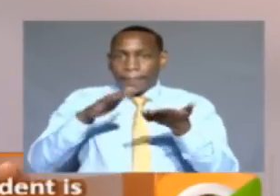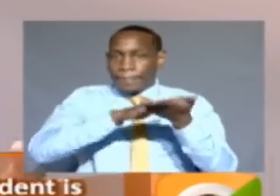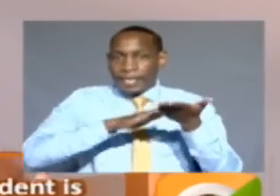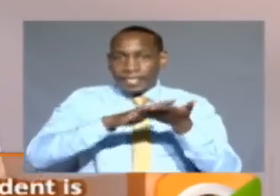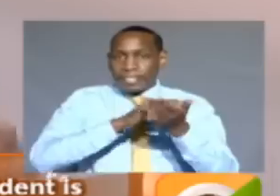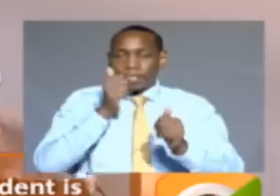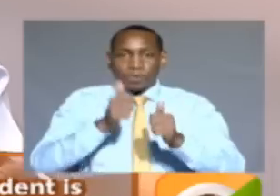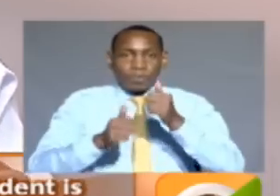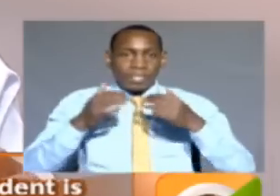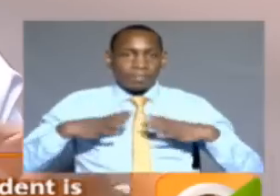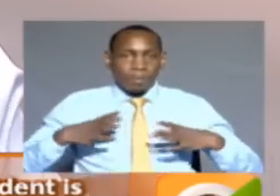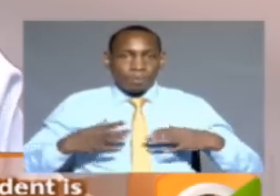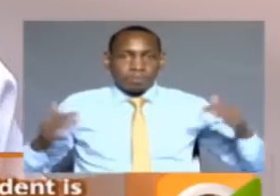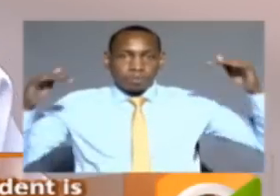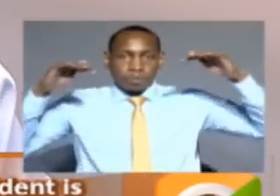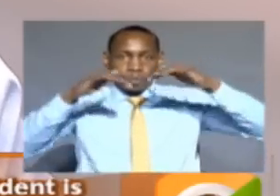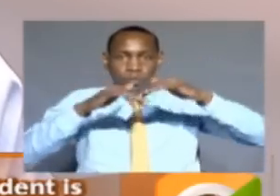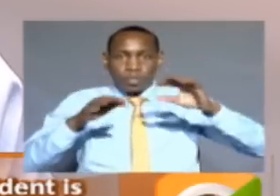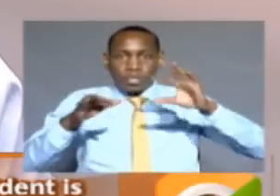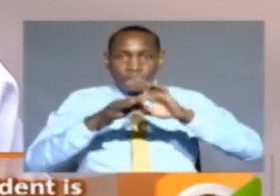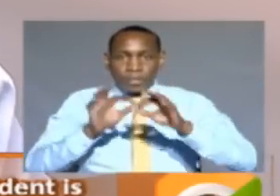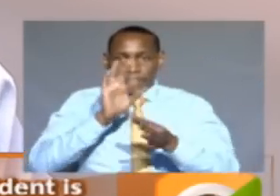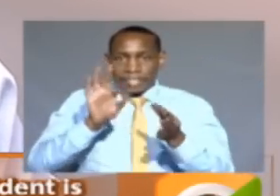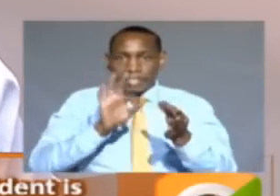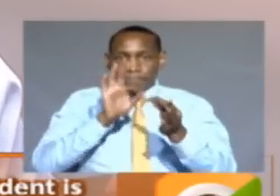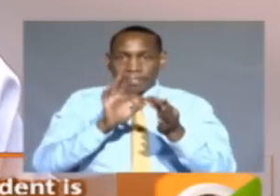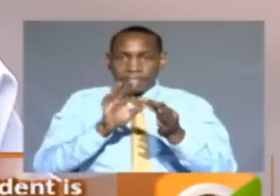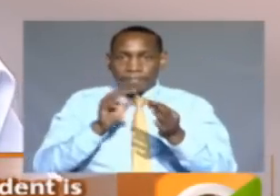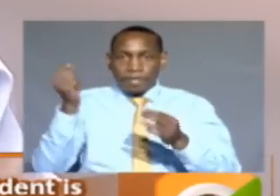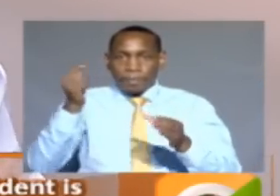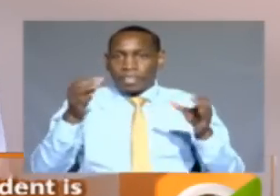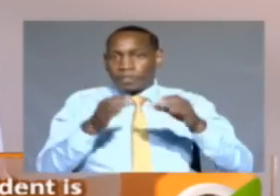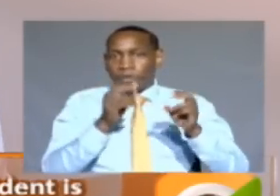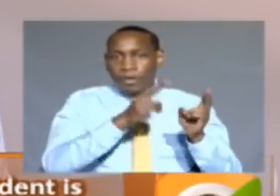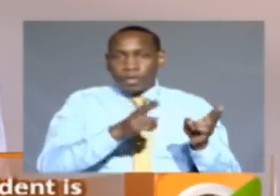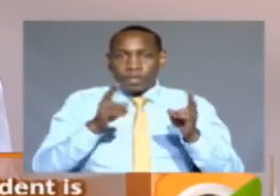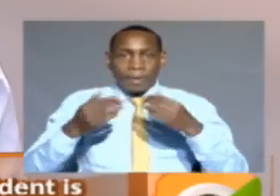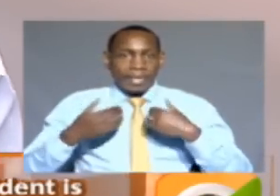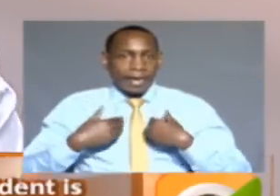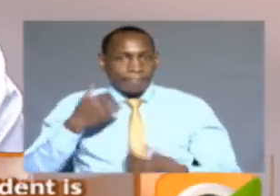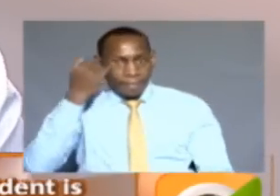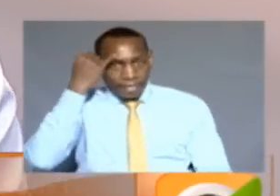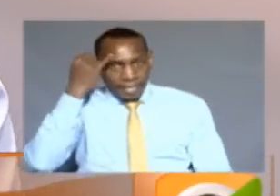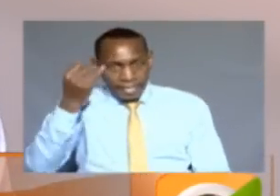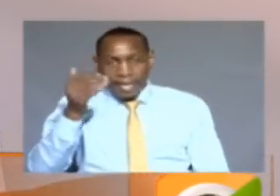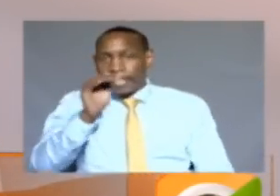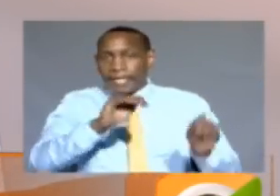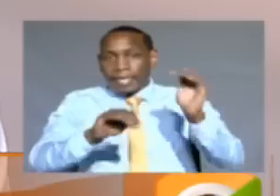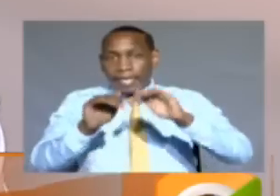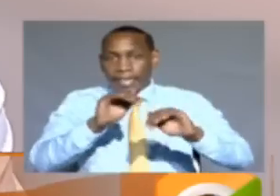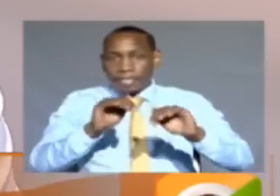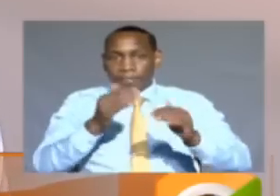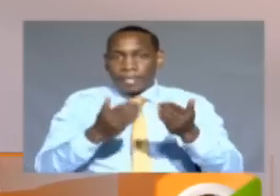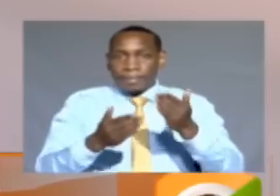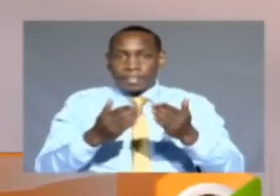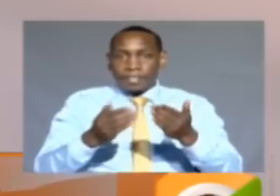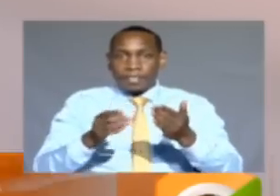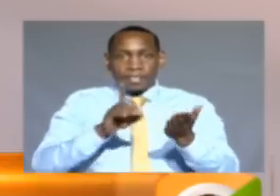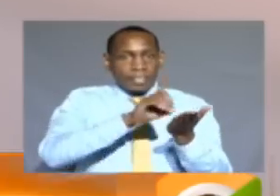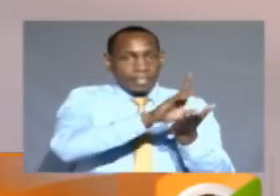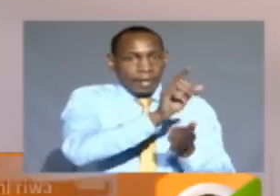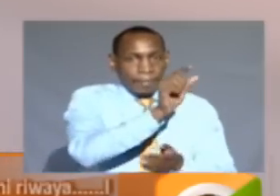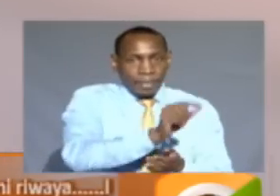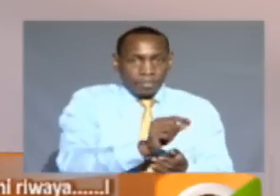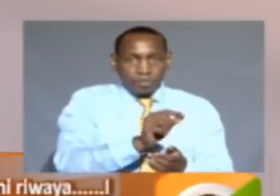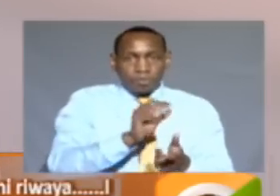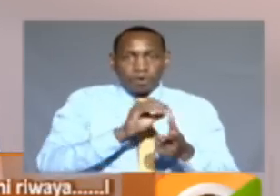upon which people come together to belong to a certain party, they usually have this idea of the election, either getting someone out or trying to